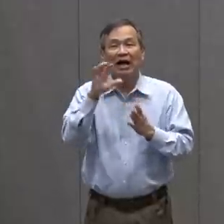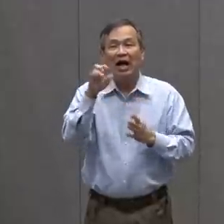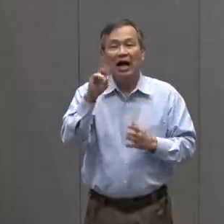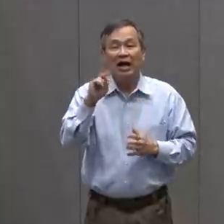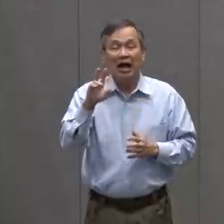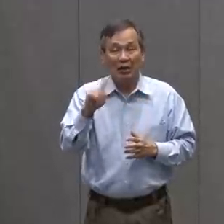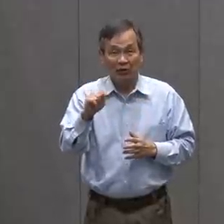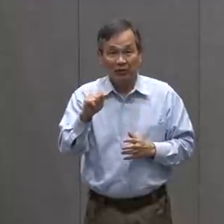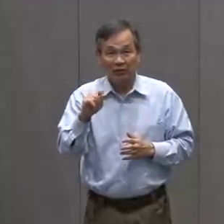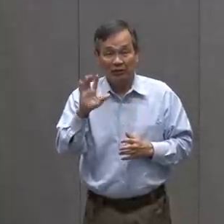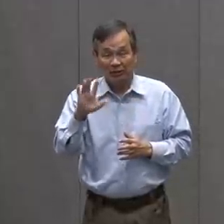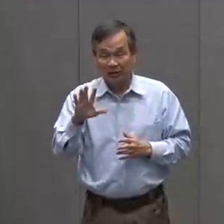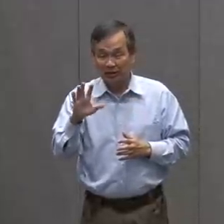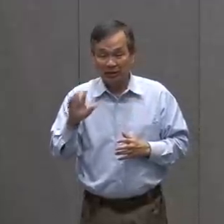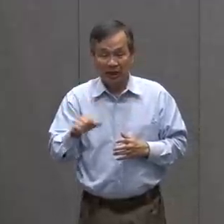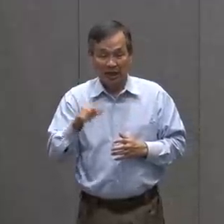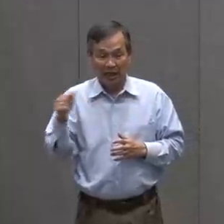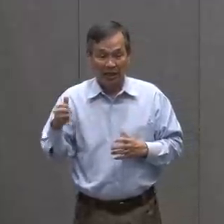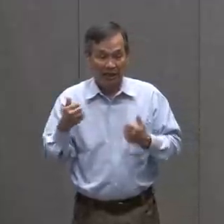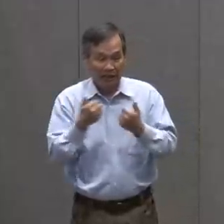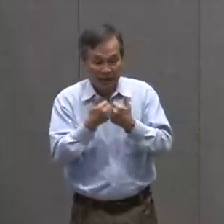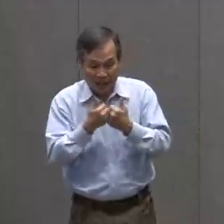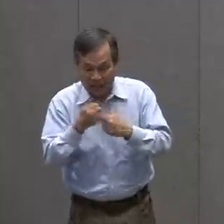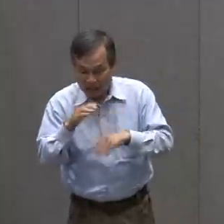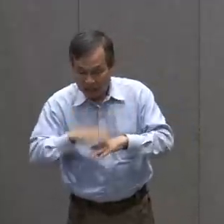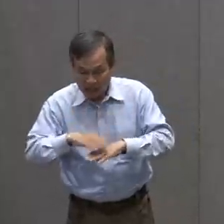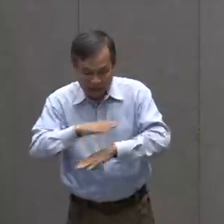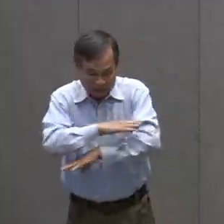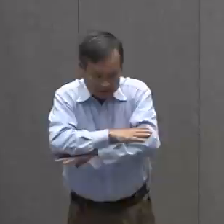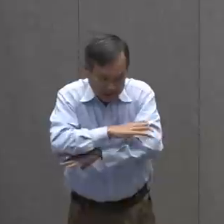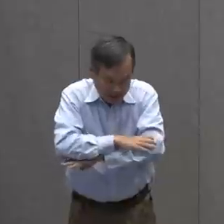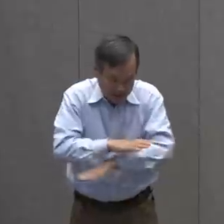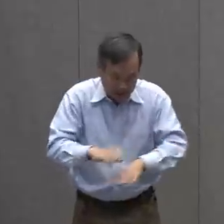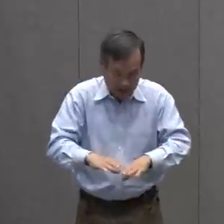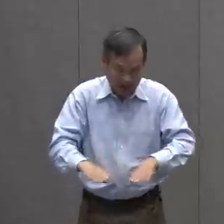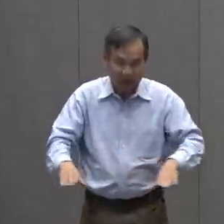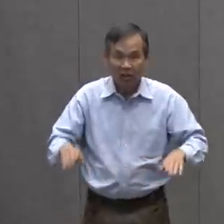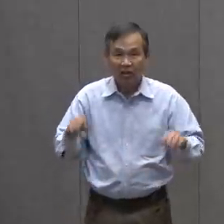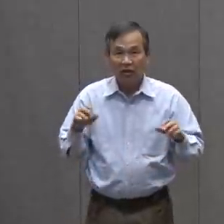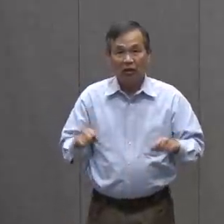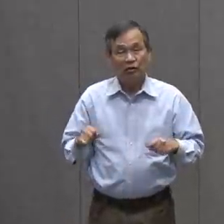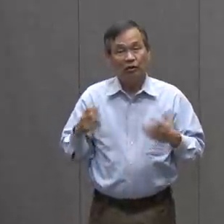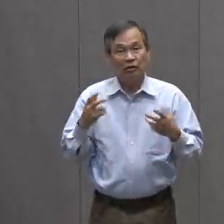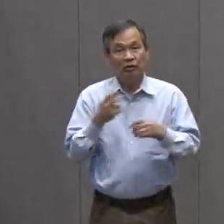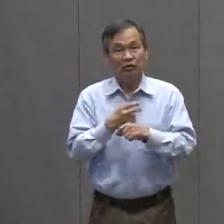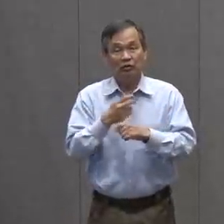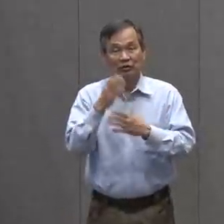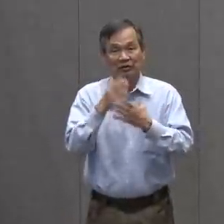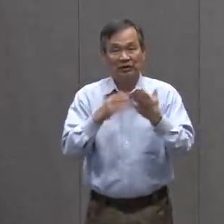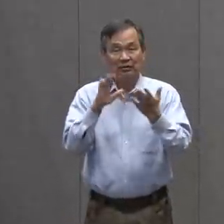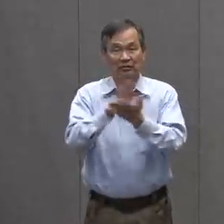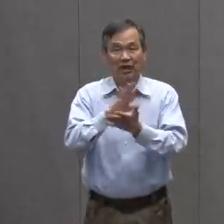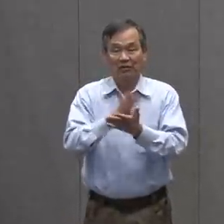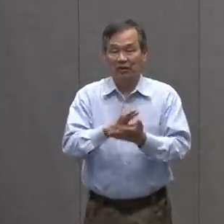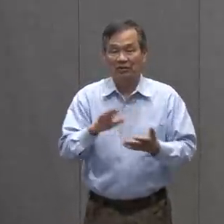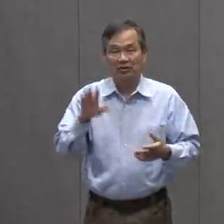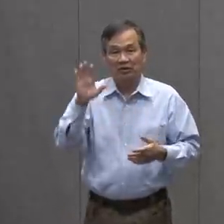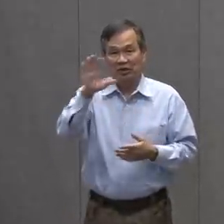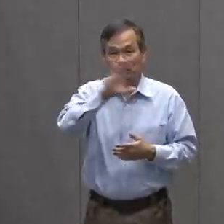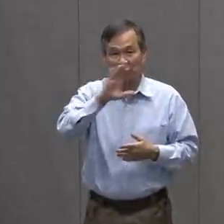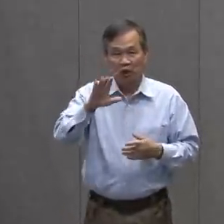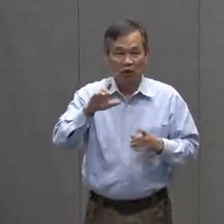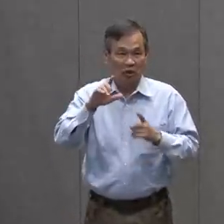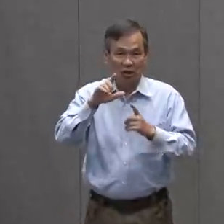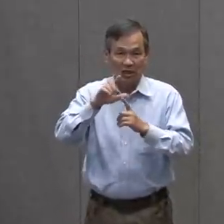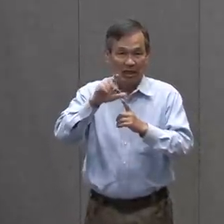game on like a table or on the floor, you could cut up individual pieces of paper and just put your initial on it. So